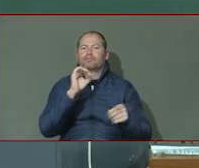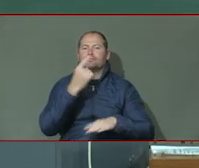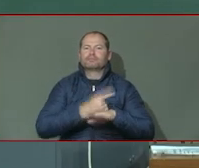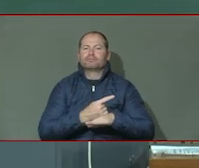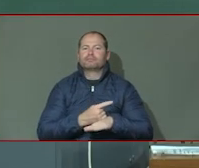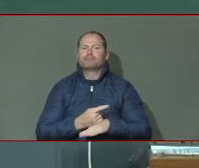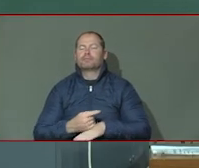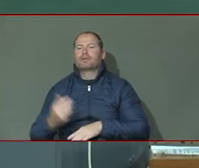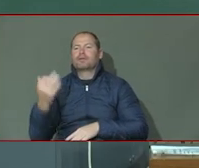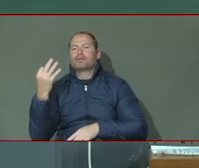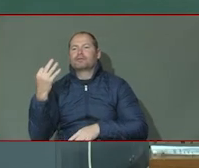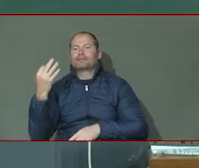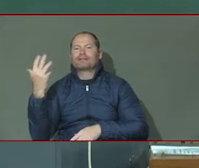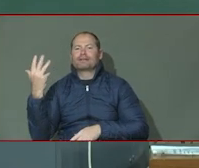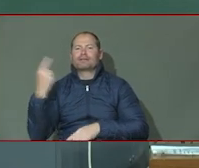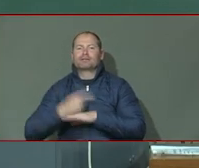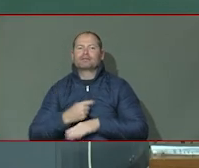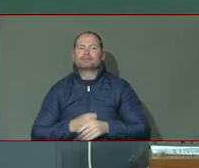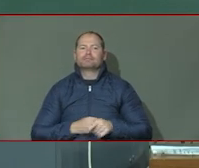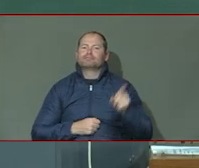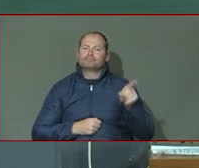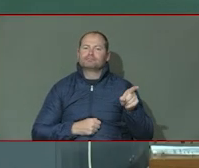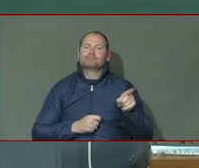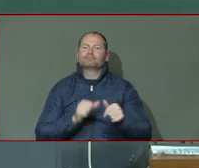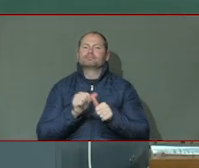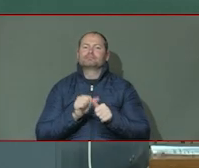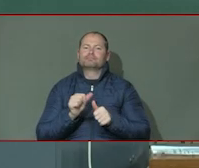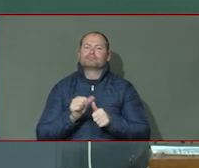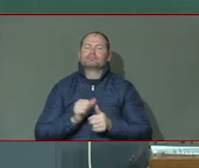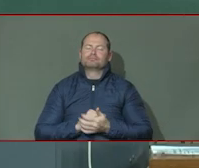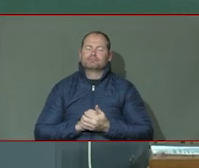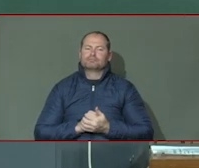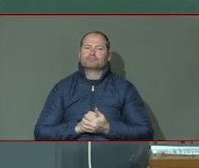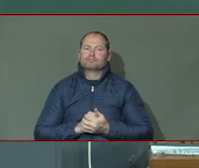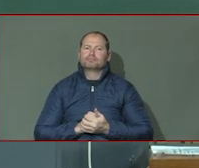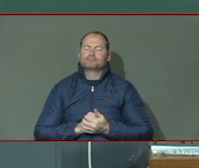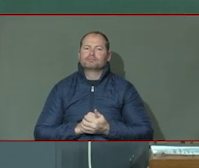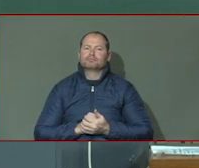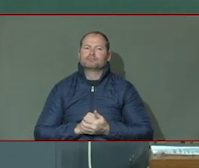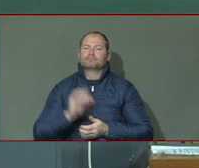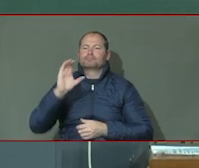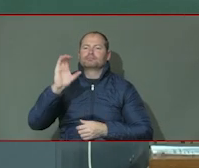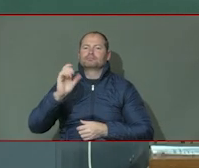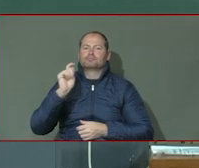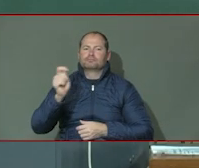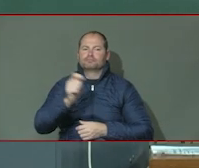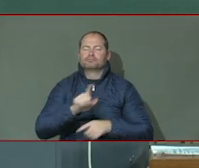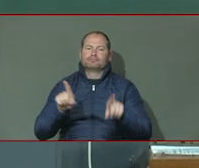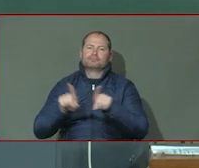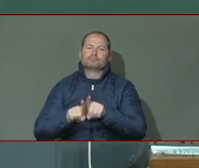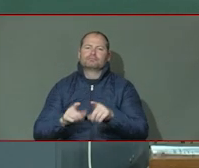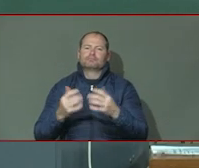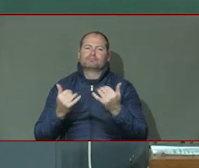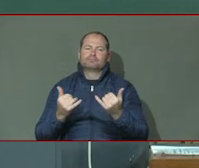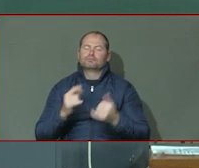Cola 39 days. So Candy is better. And the creditors payment are the same. So you can't use